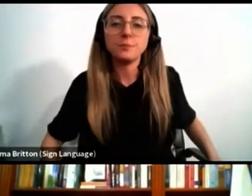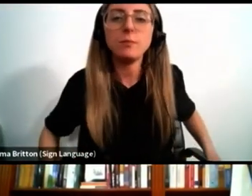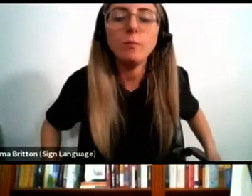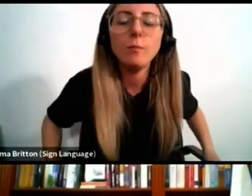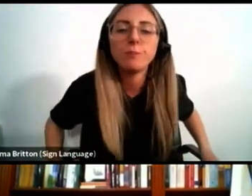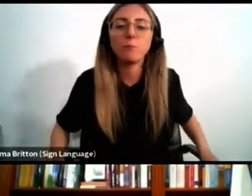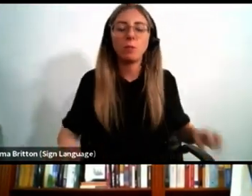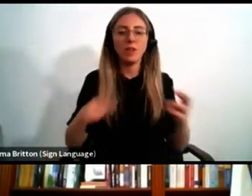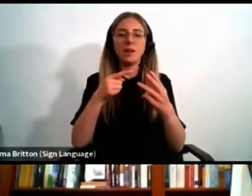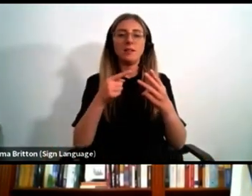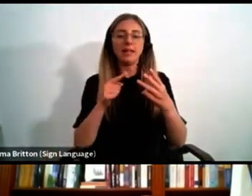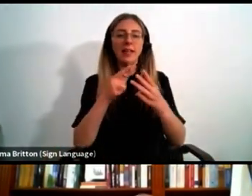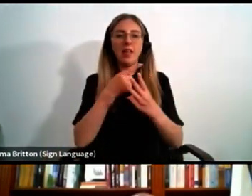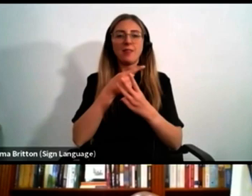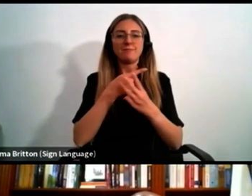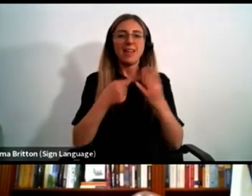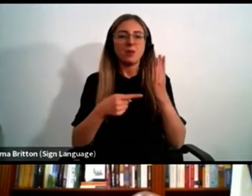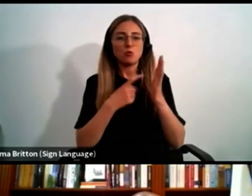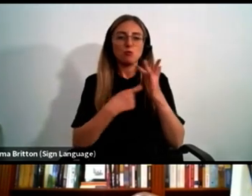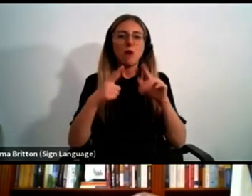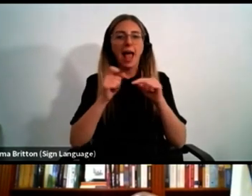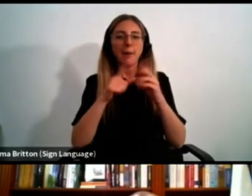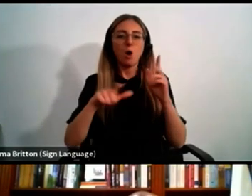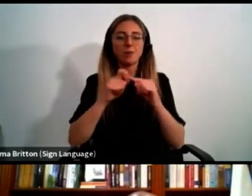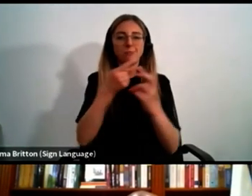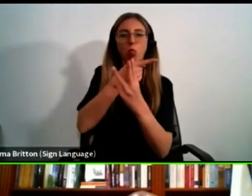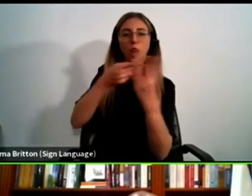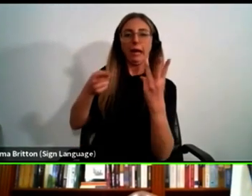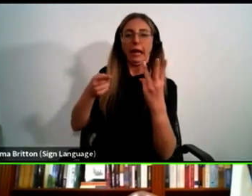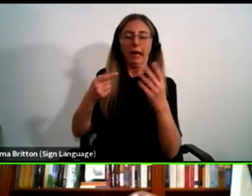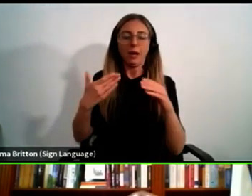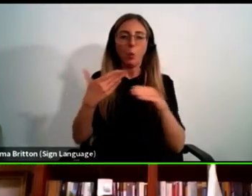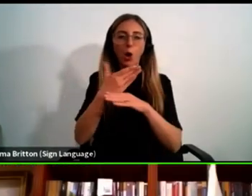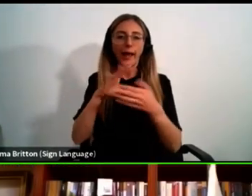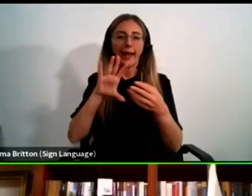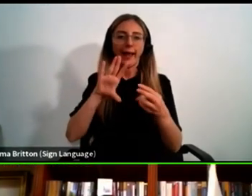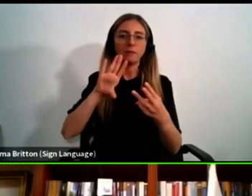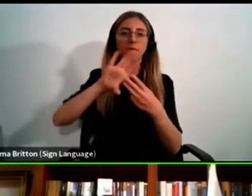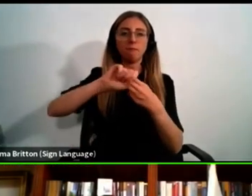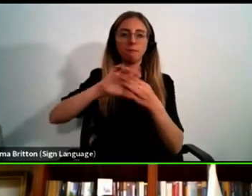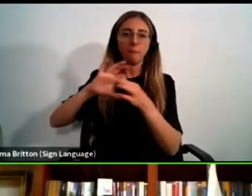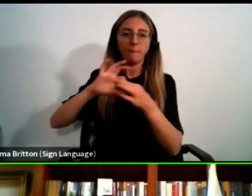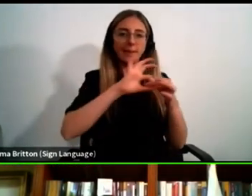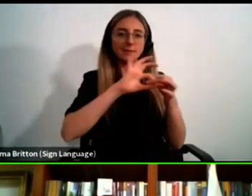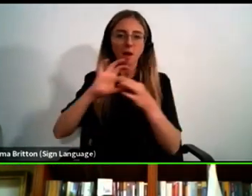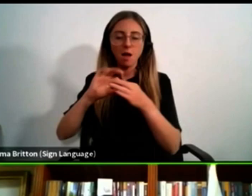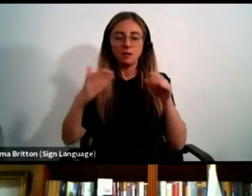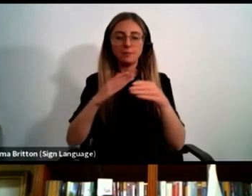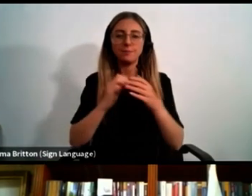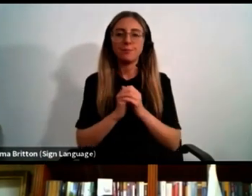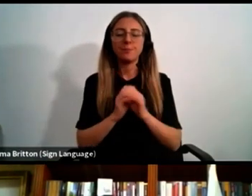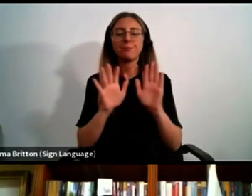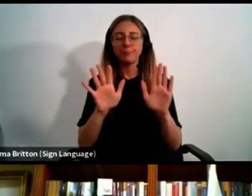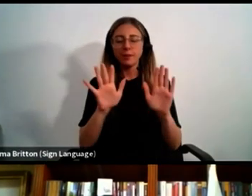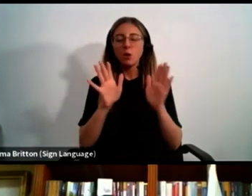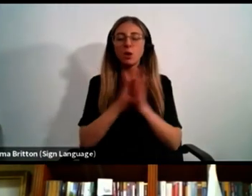three, as it's been called, that tripod working together better? Yes. Sorry. No, carry on. Okay, I don't know